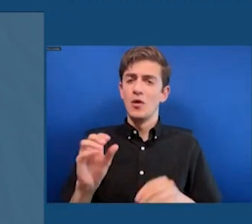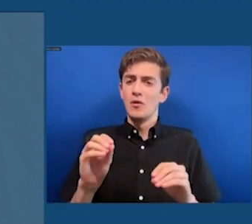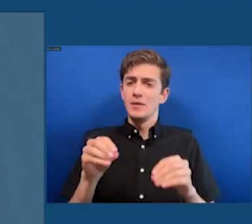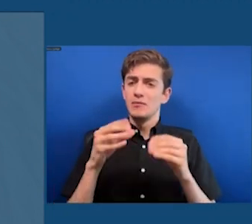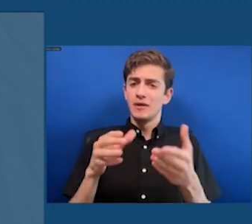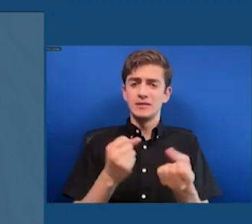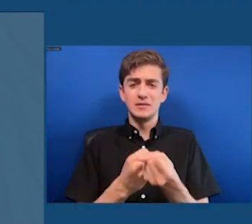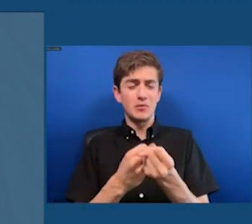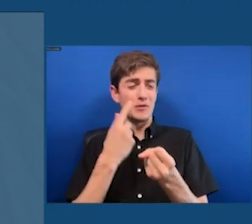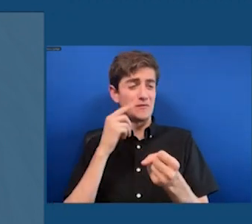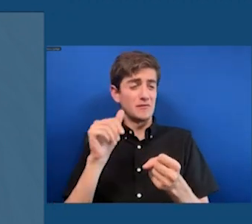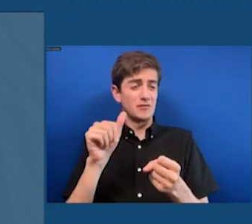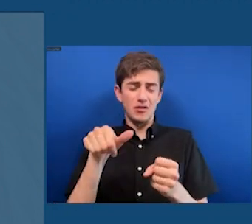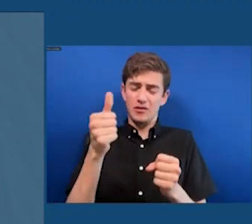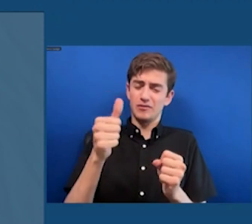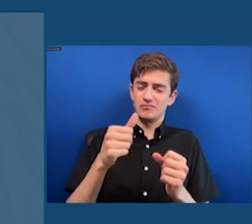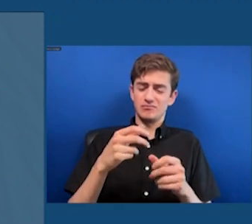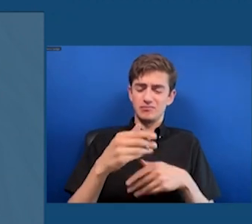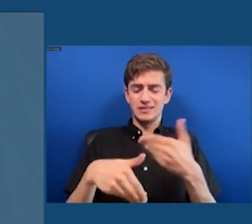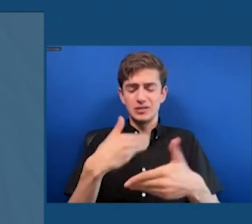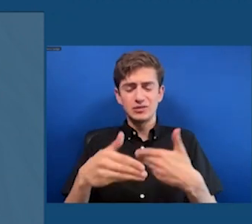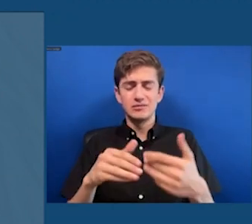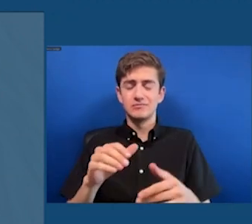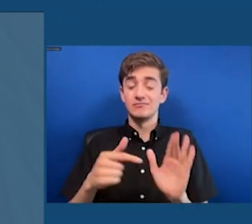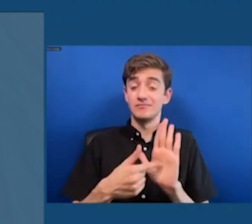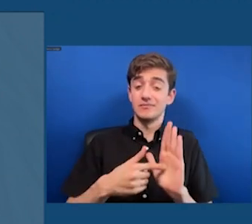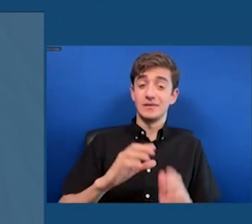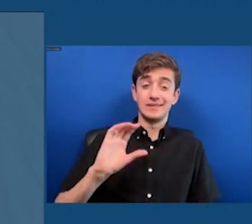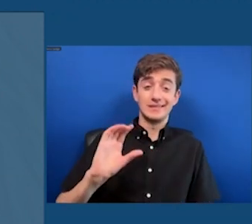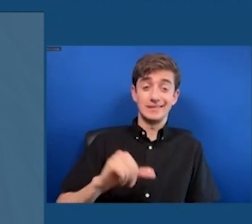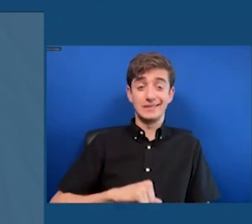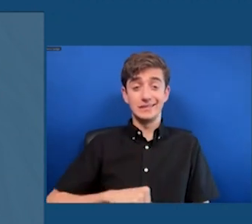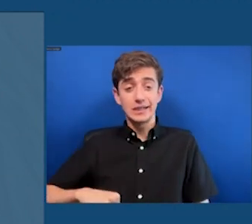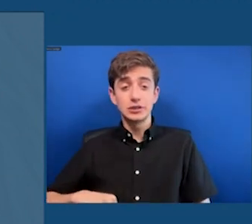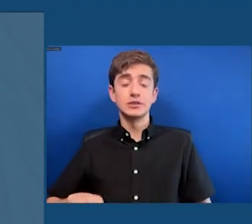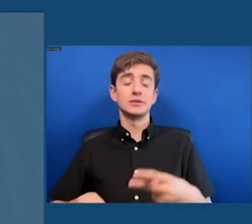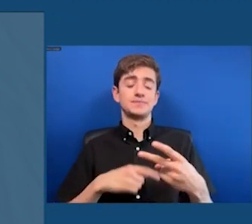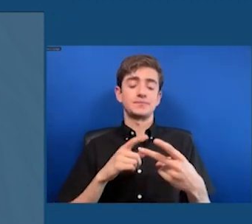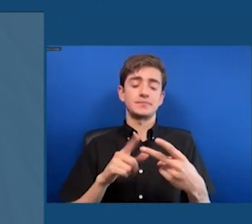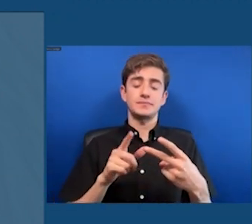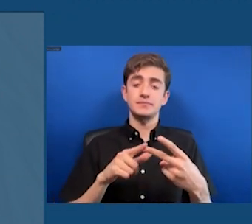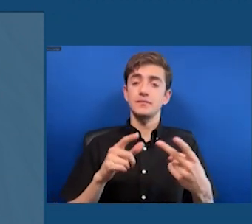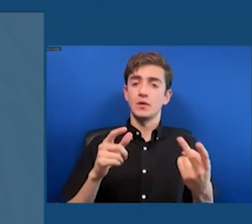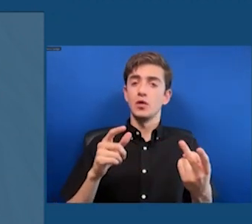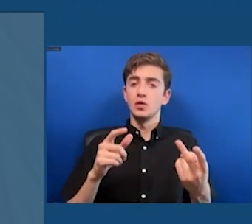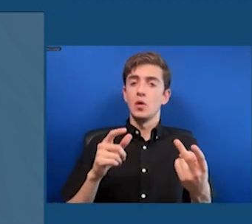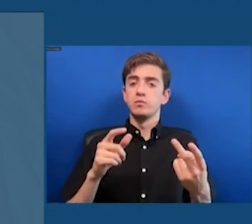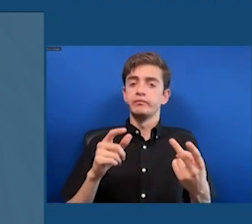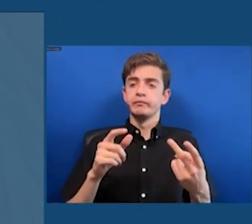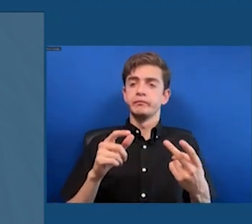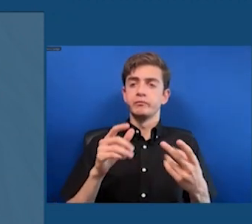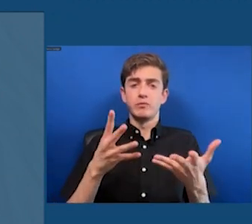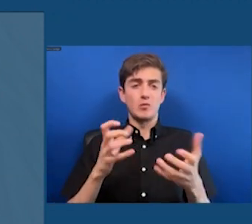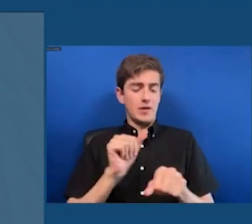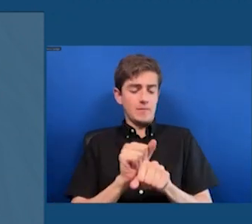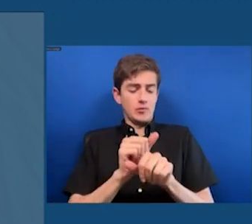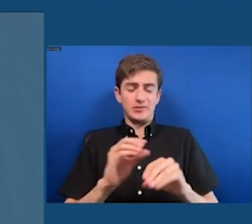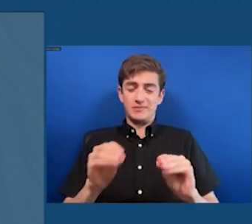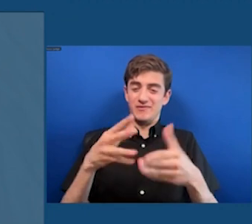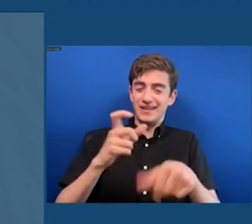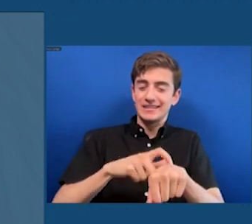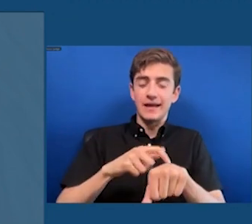employers requiring time for nursing mothers to pump. So we're going to keep working on ways to keep moms and infants alive and